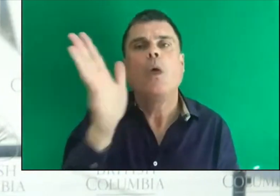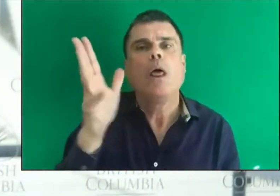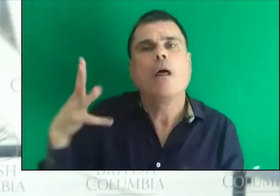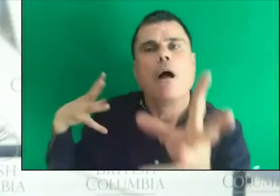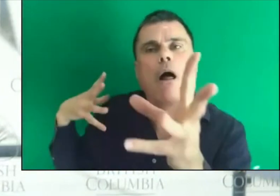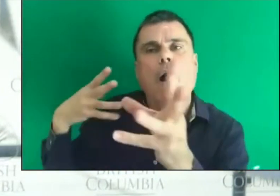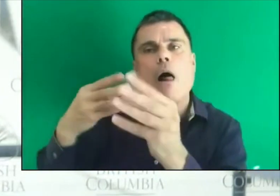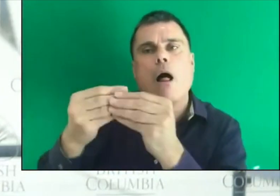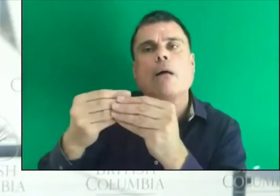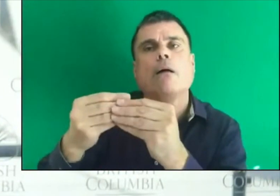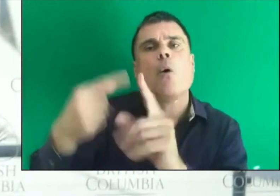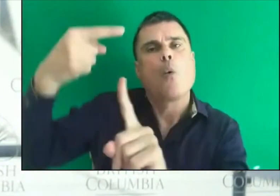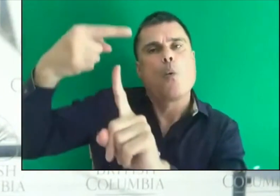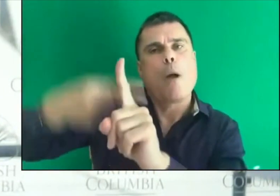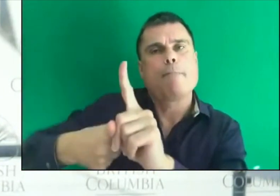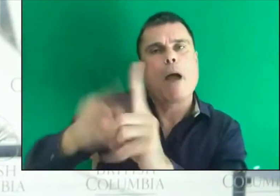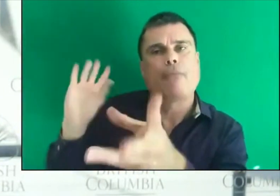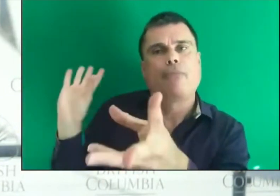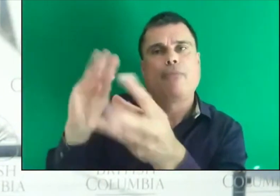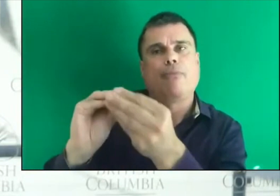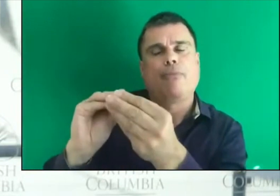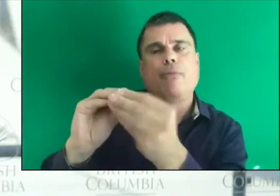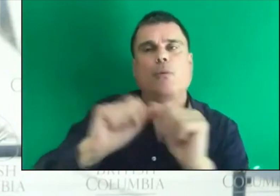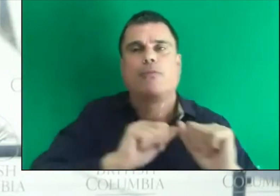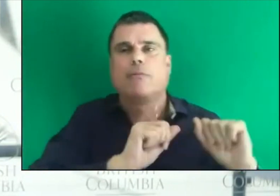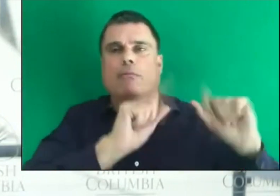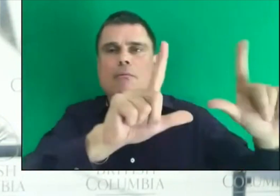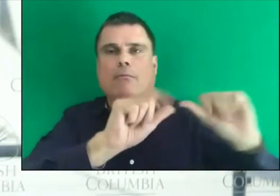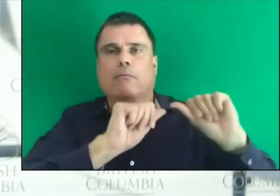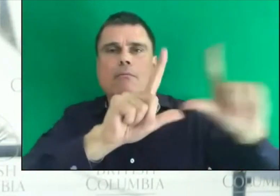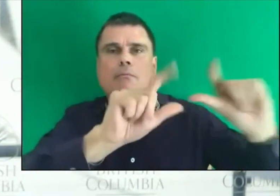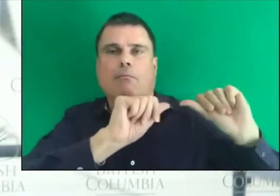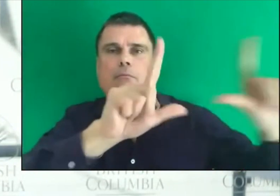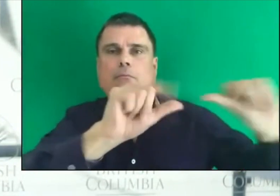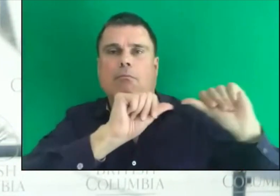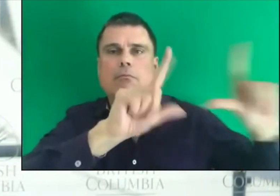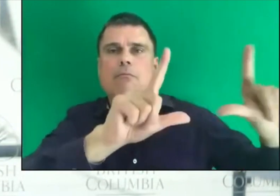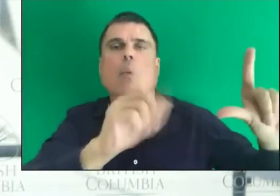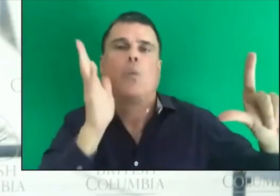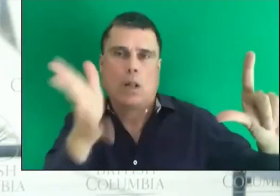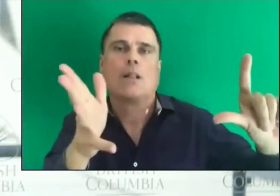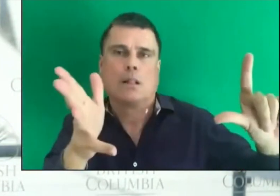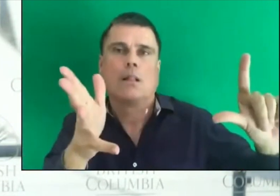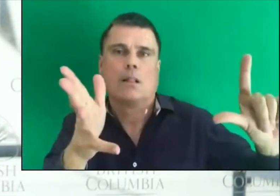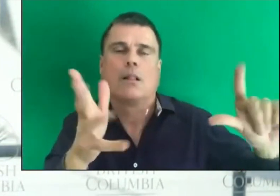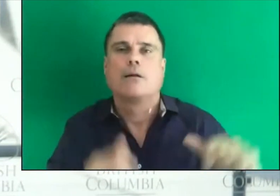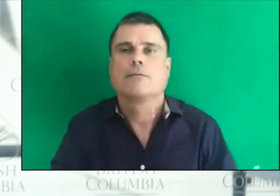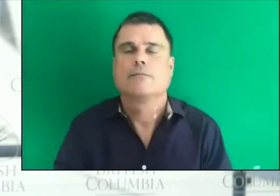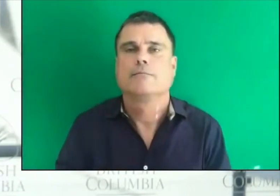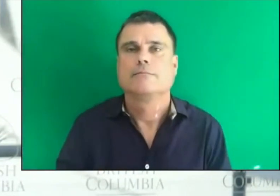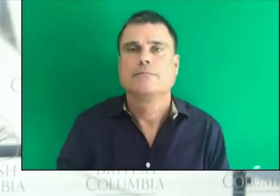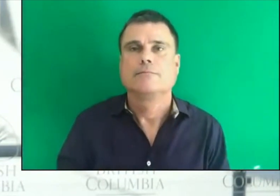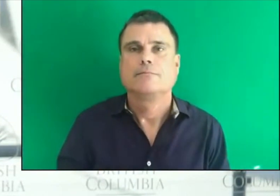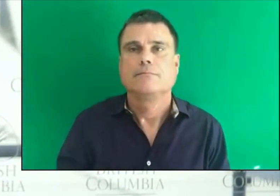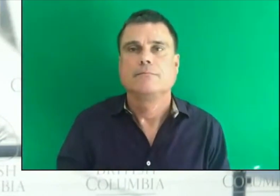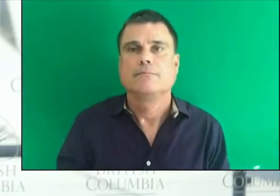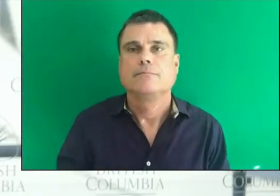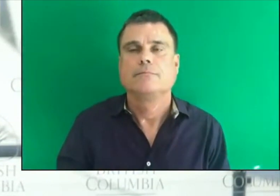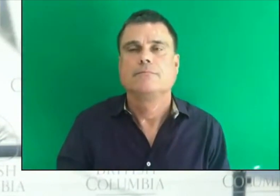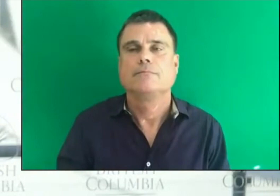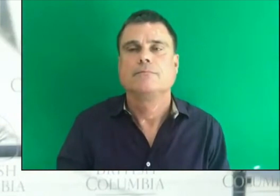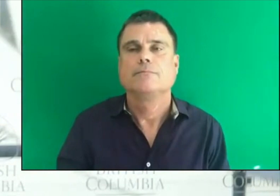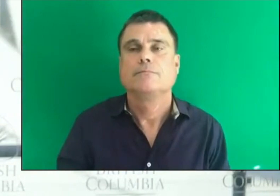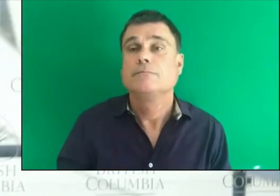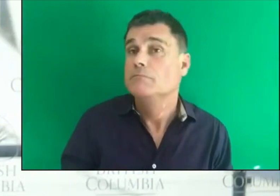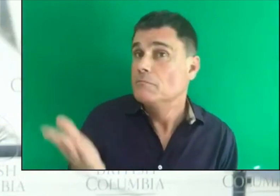Vancouver Coastal Fraser Health regions. And that's the reason why we're taking these additional actions to address that rapid transmission and